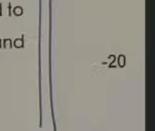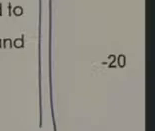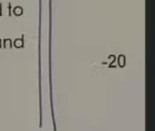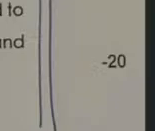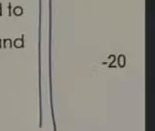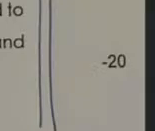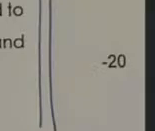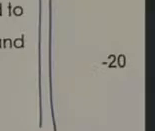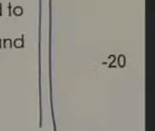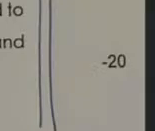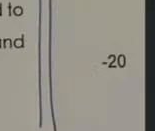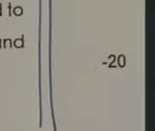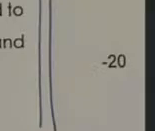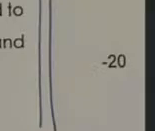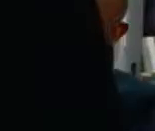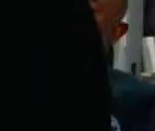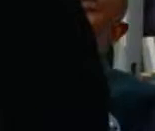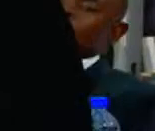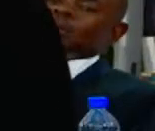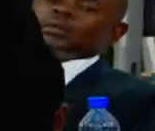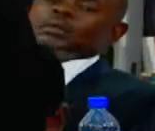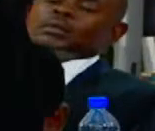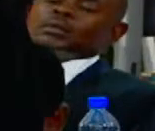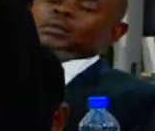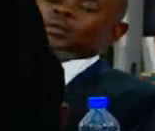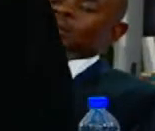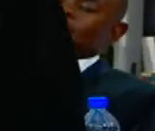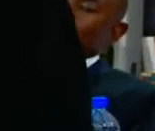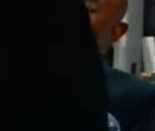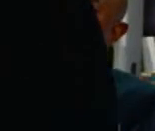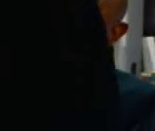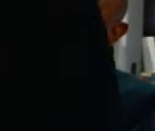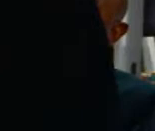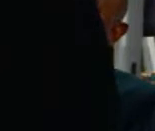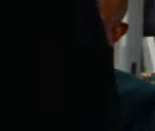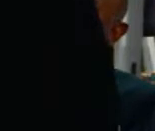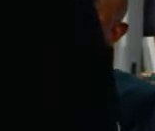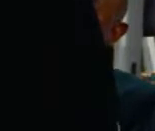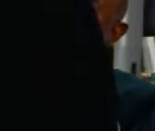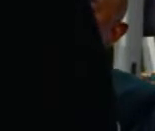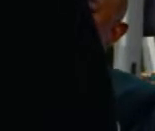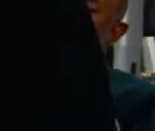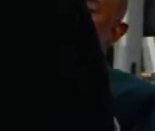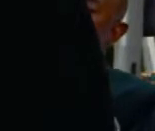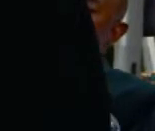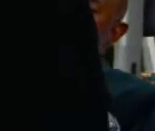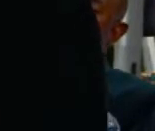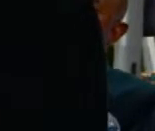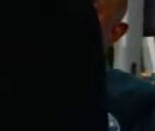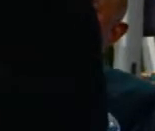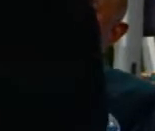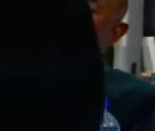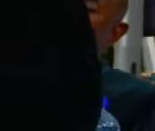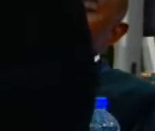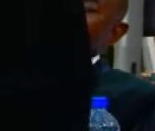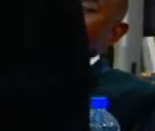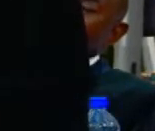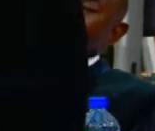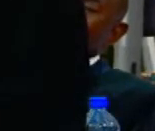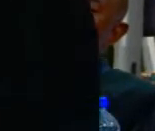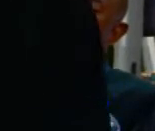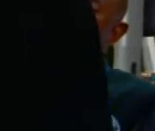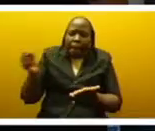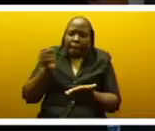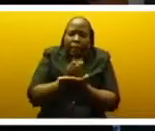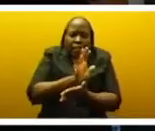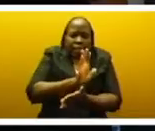officer. And we need to note, because the defense put here yesterday by the commission, was that he appointed himself on the